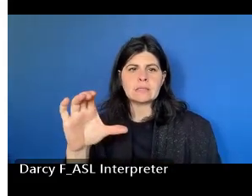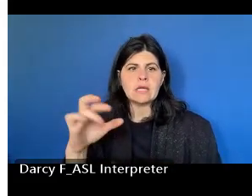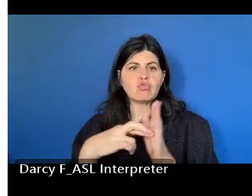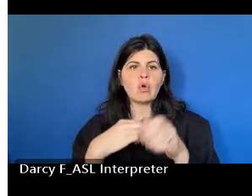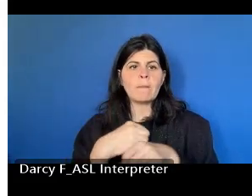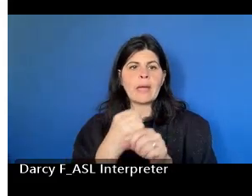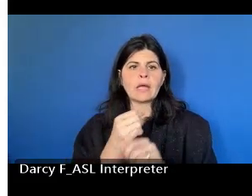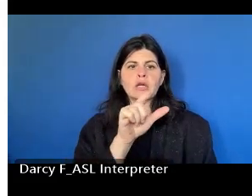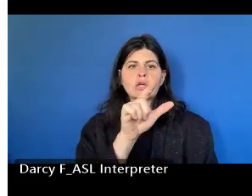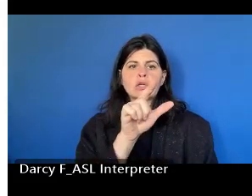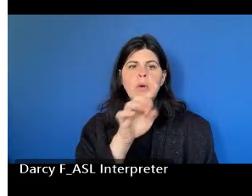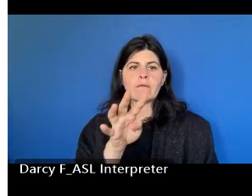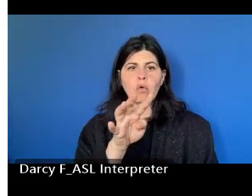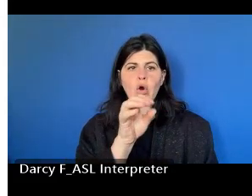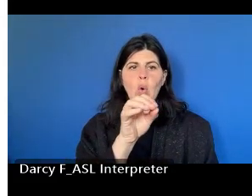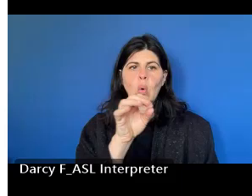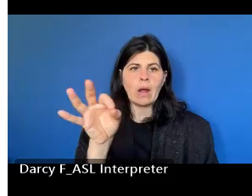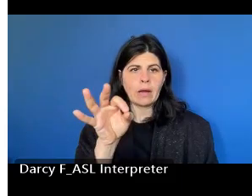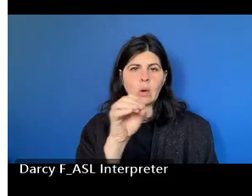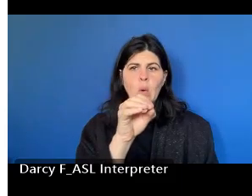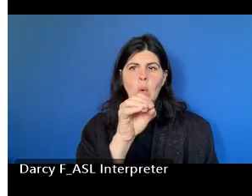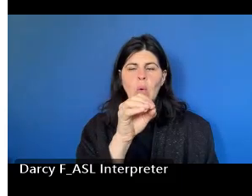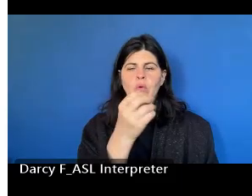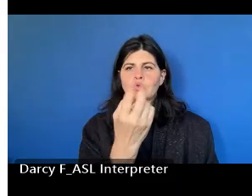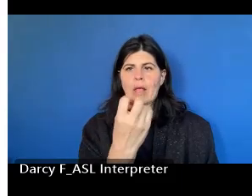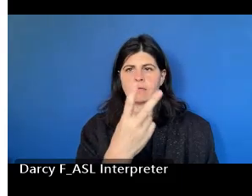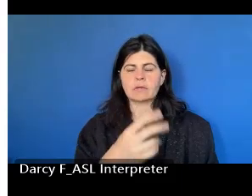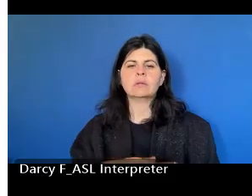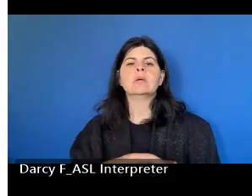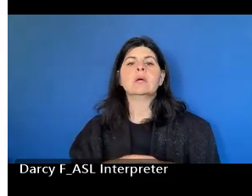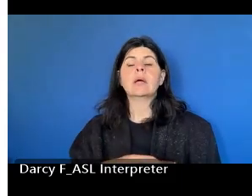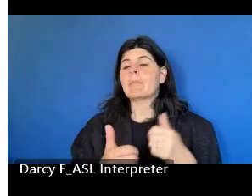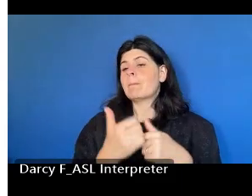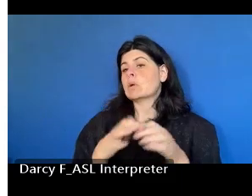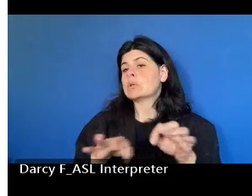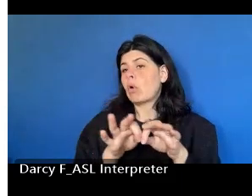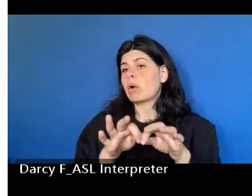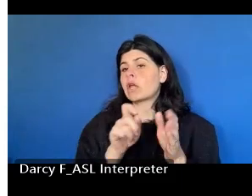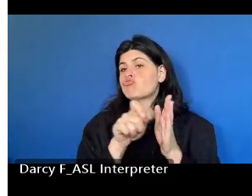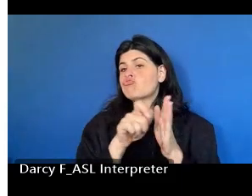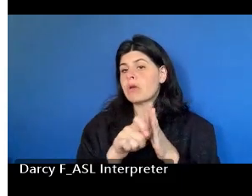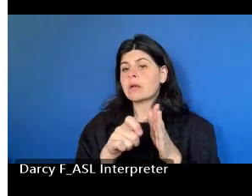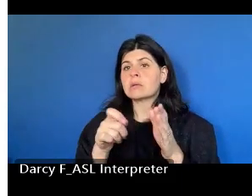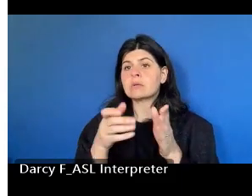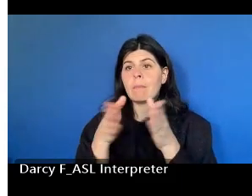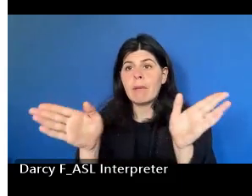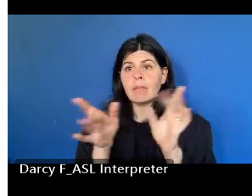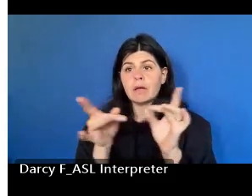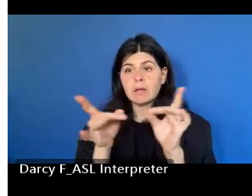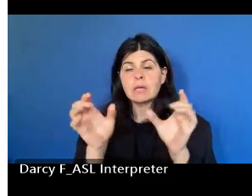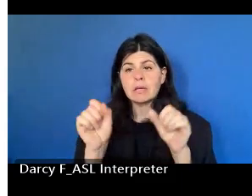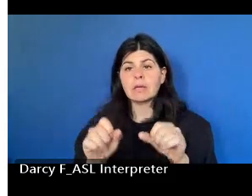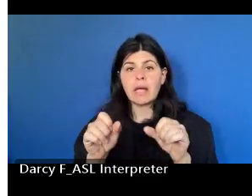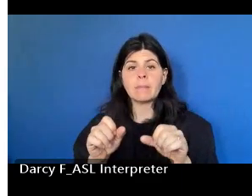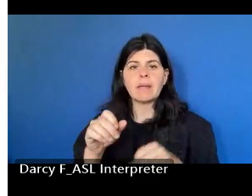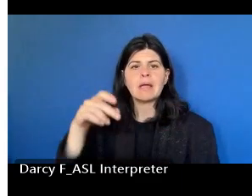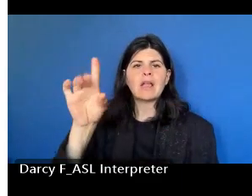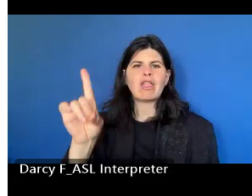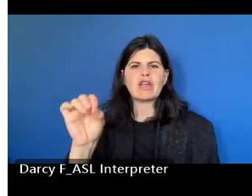2409-012. And lastly, and most importantly, written public comments can be made to the docket of the CPUC